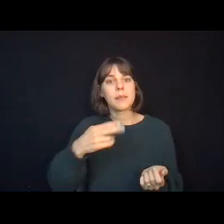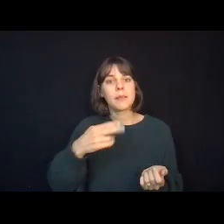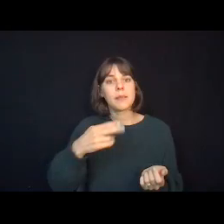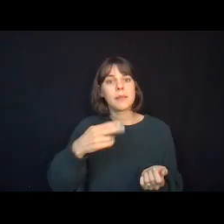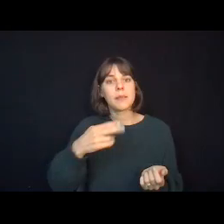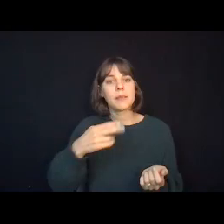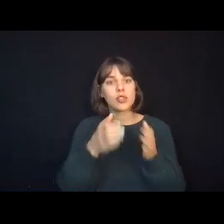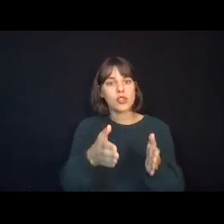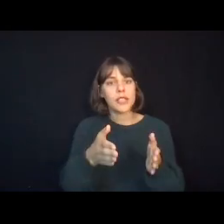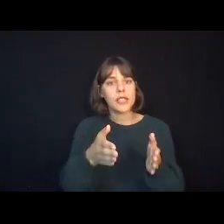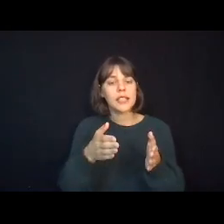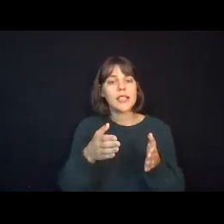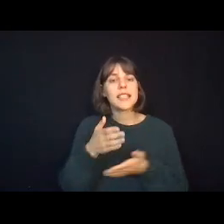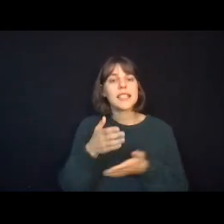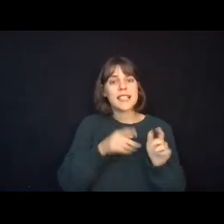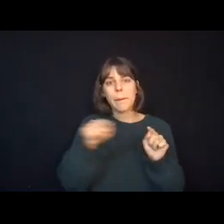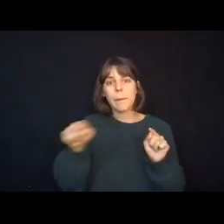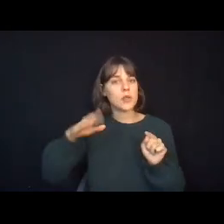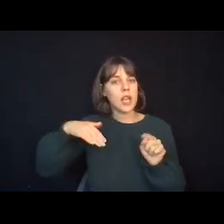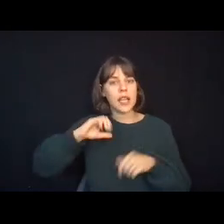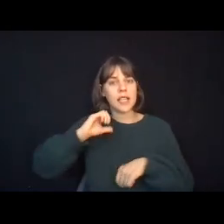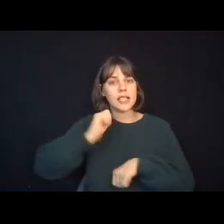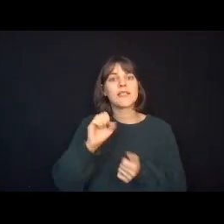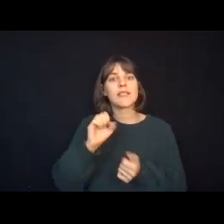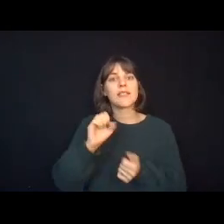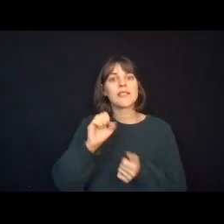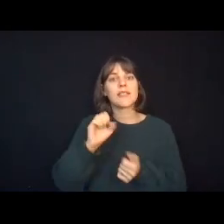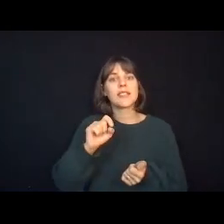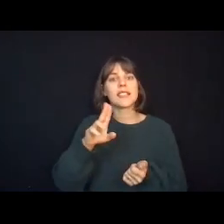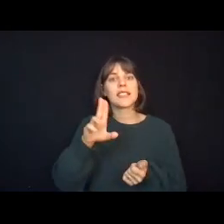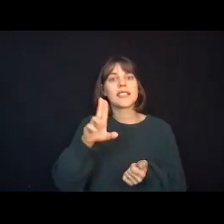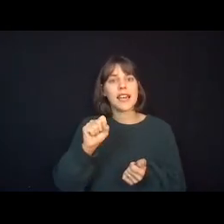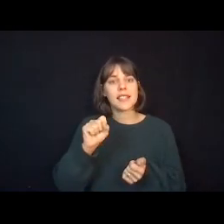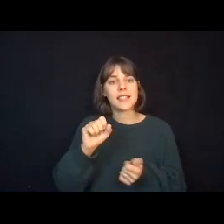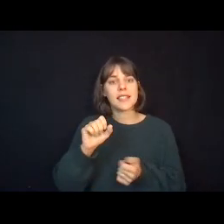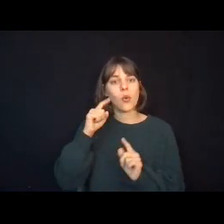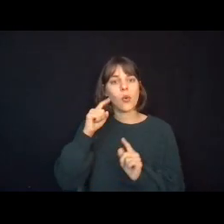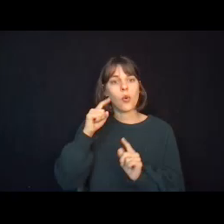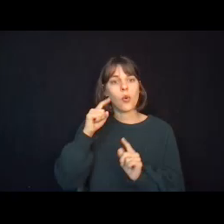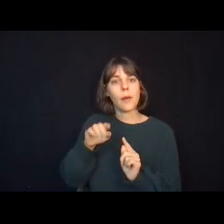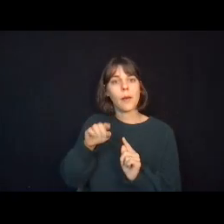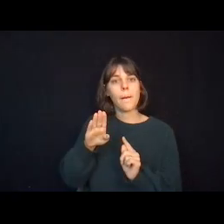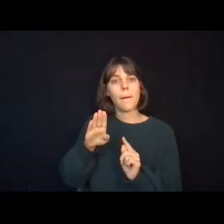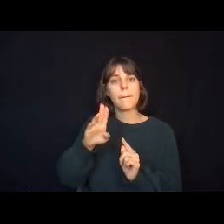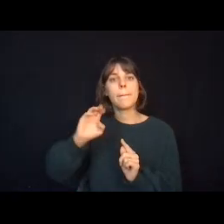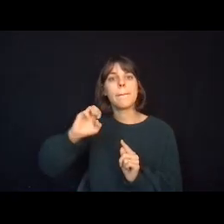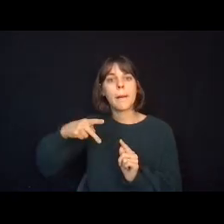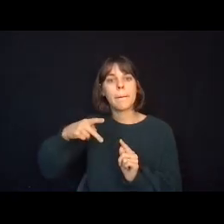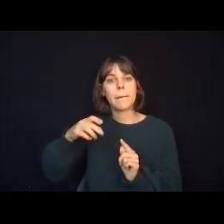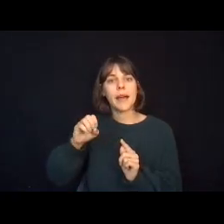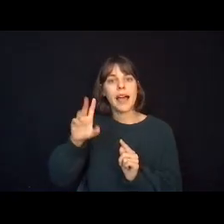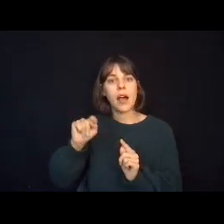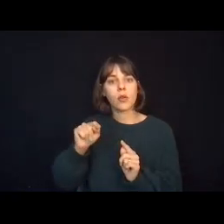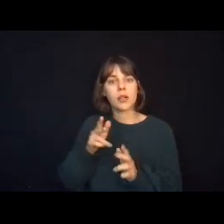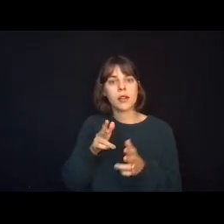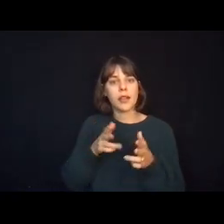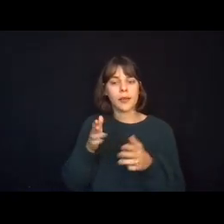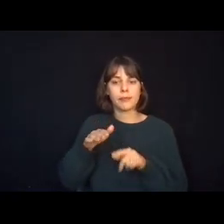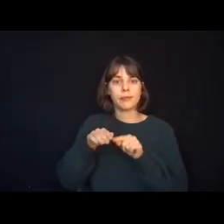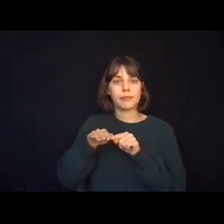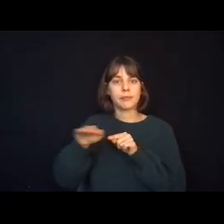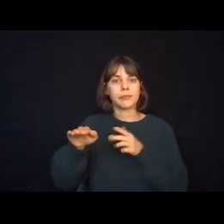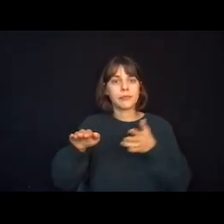those have not been implemented yet because of the status of the bump outs. Can you give me an update